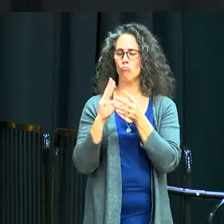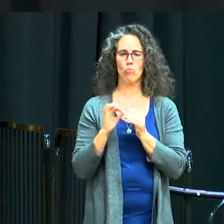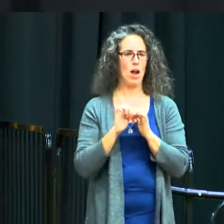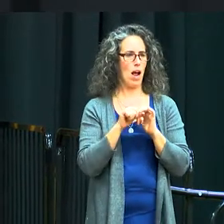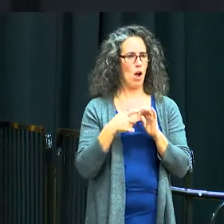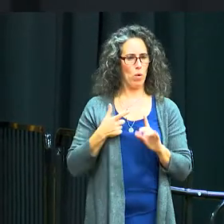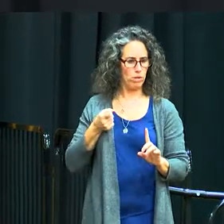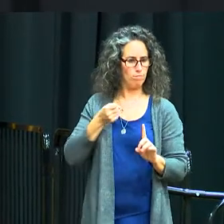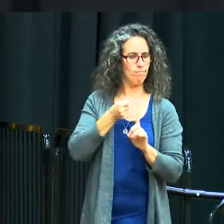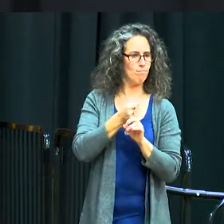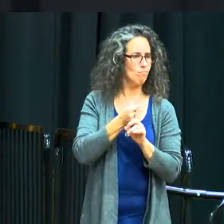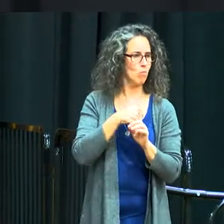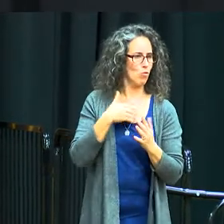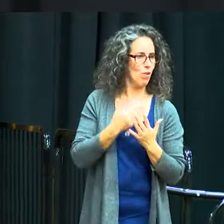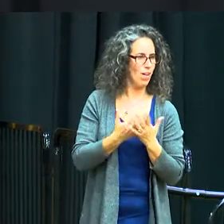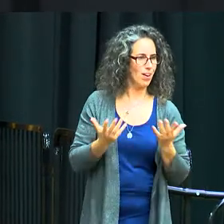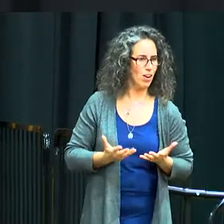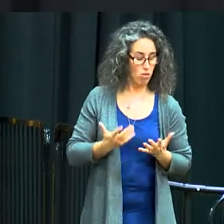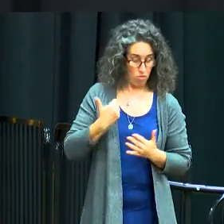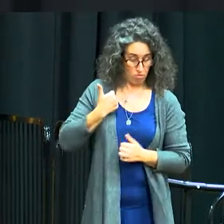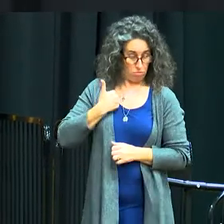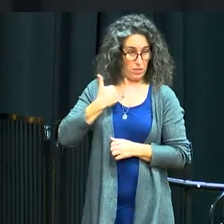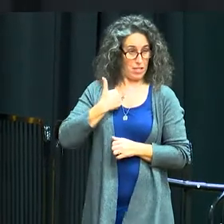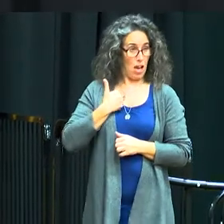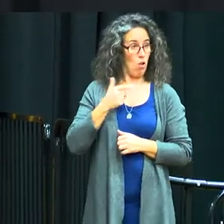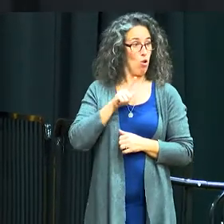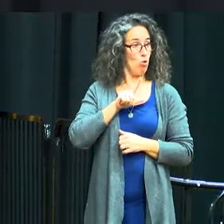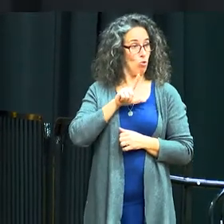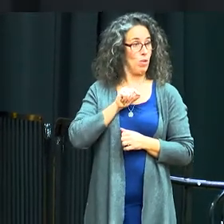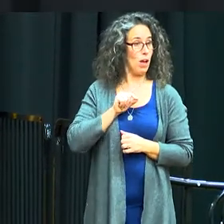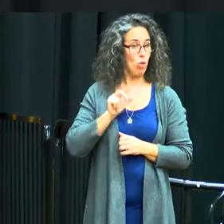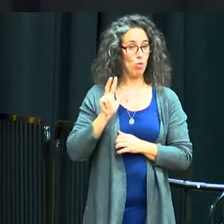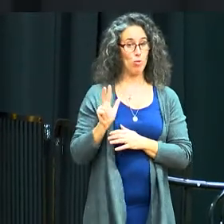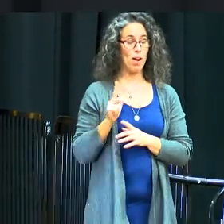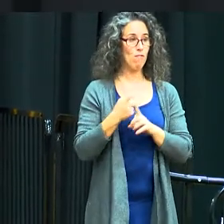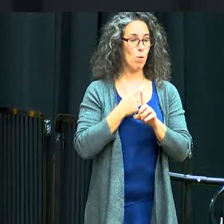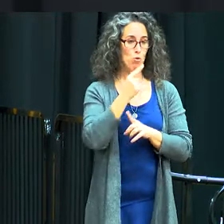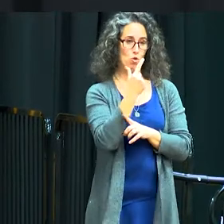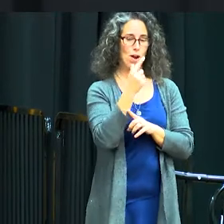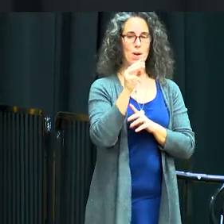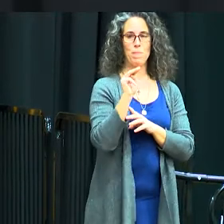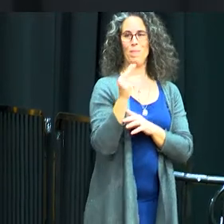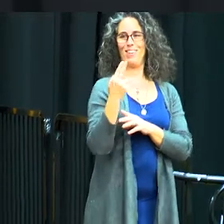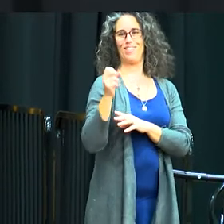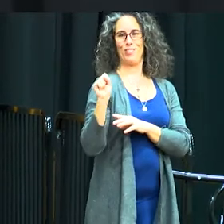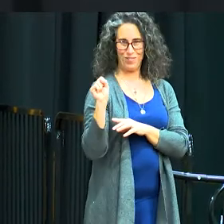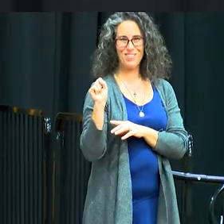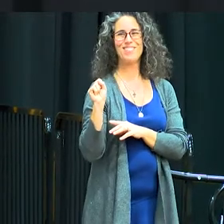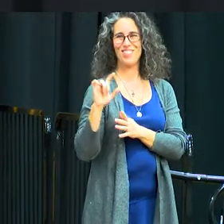point. For me, I am a 2003 high school graduate of Great Mills High School.